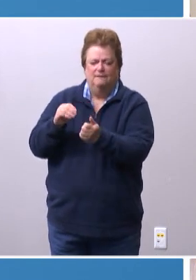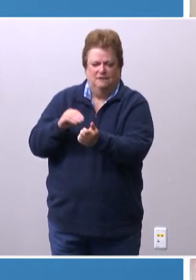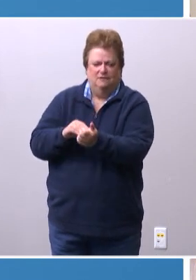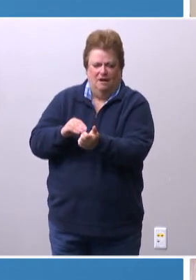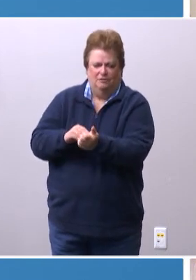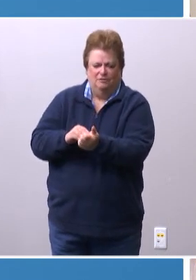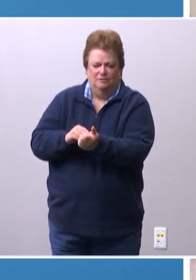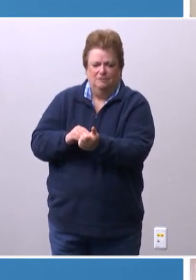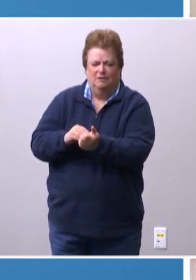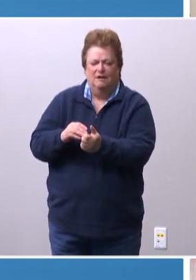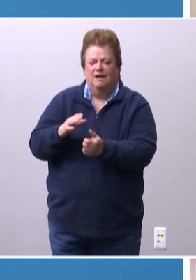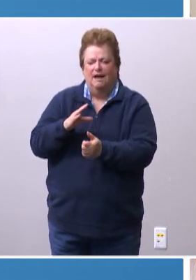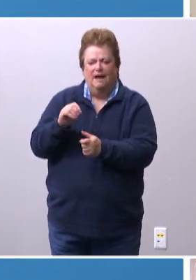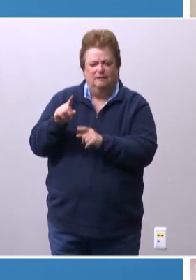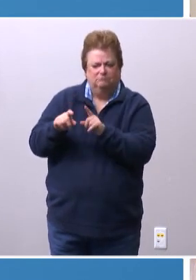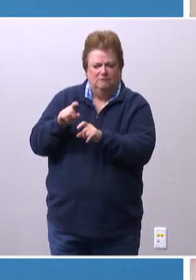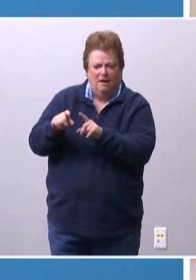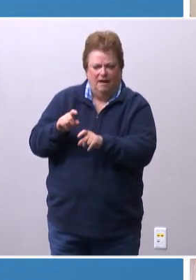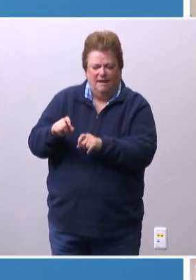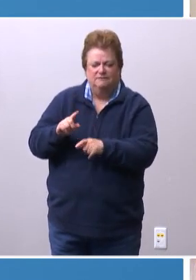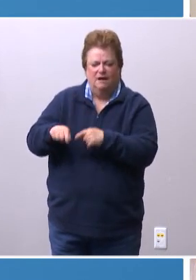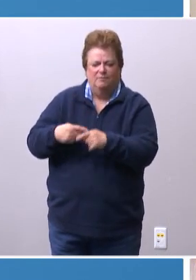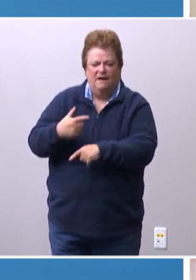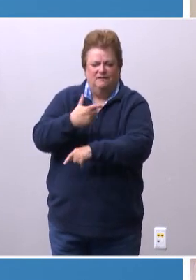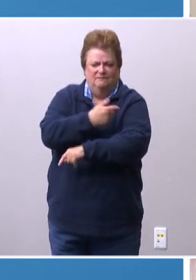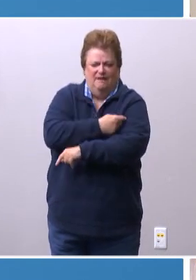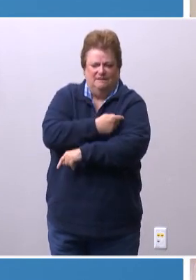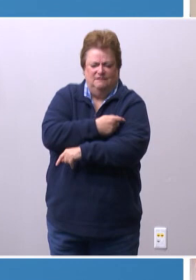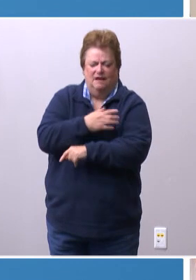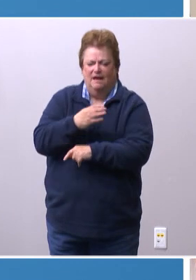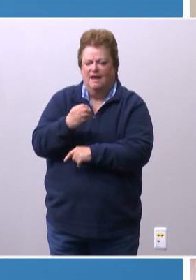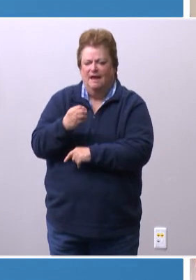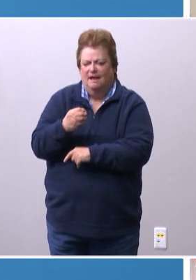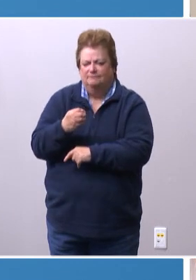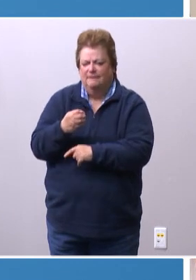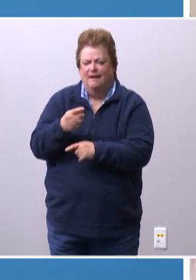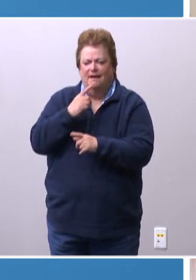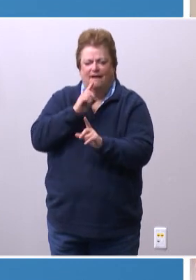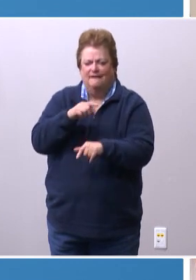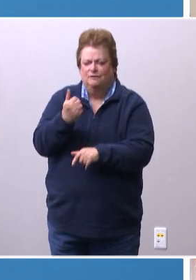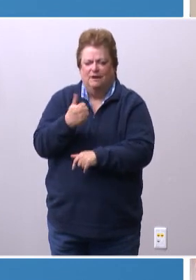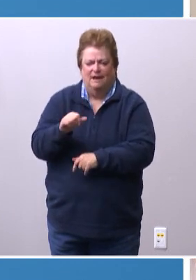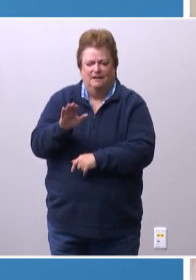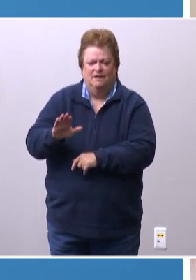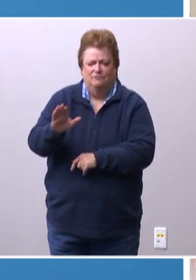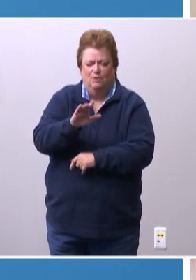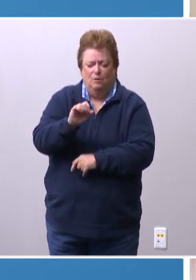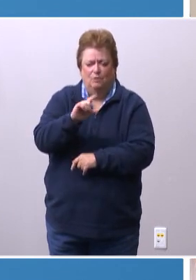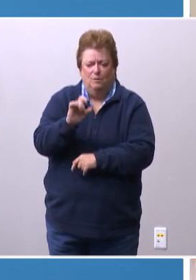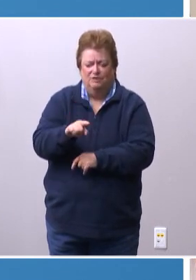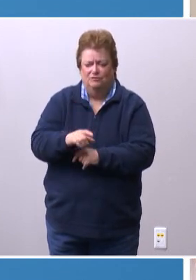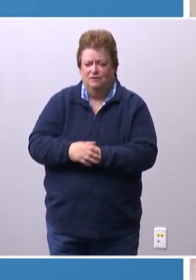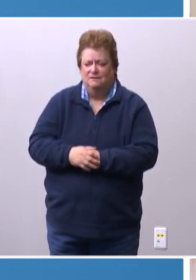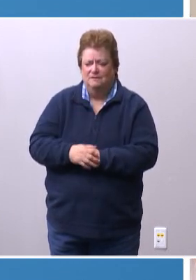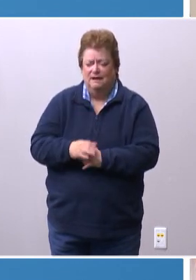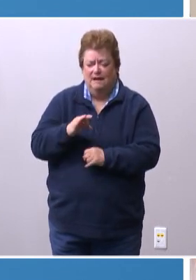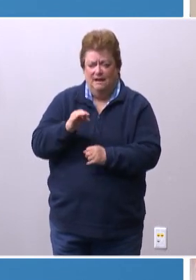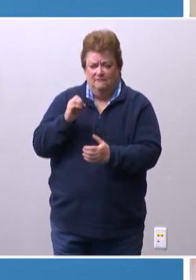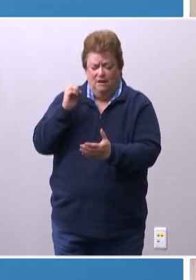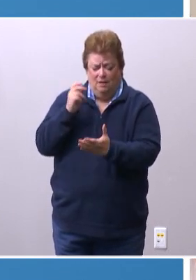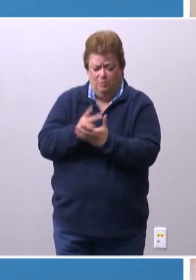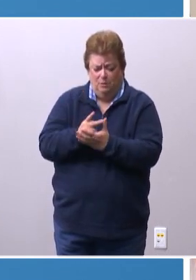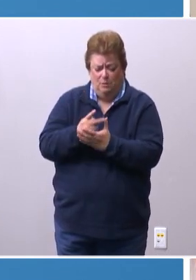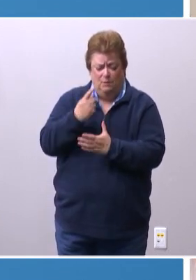child's healthcare provider and ask about the vaccine and any questions they have. If approved, COVID-19 vaccine